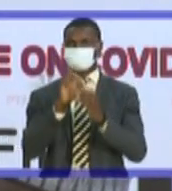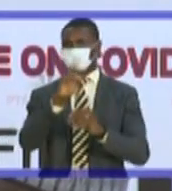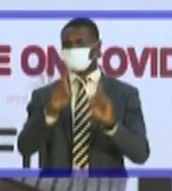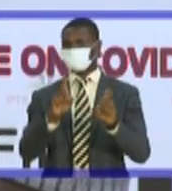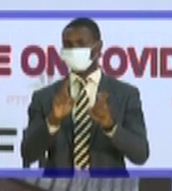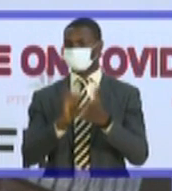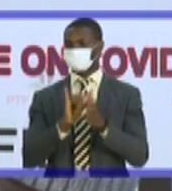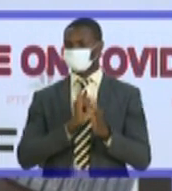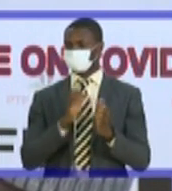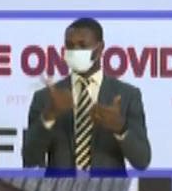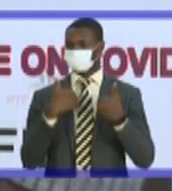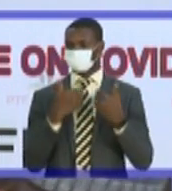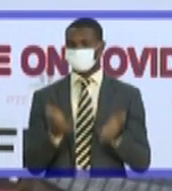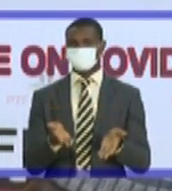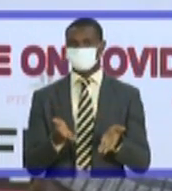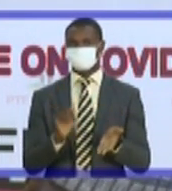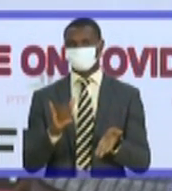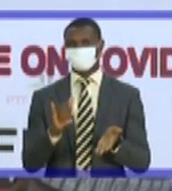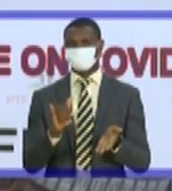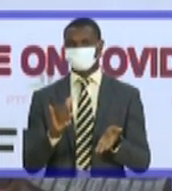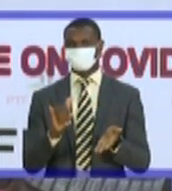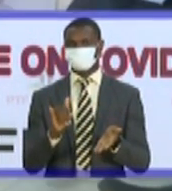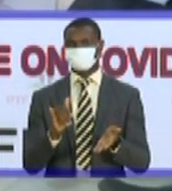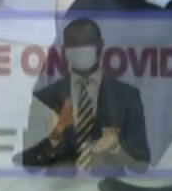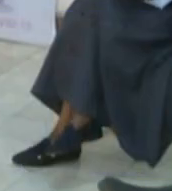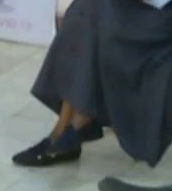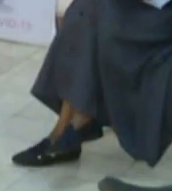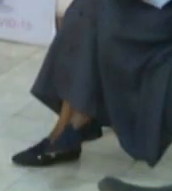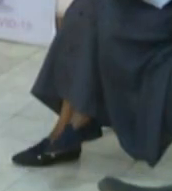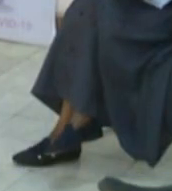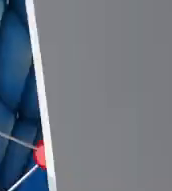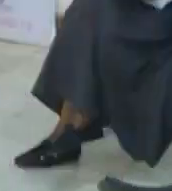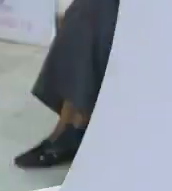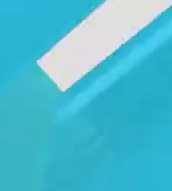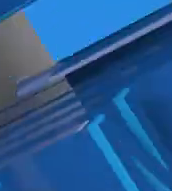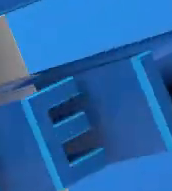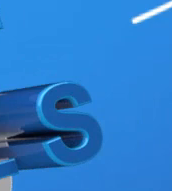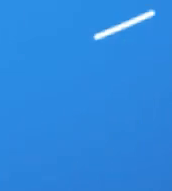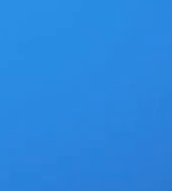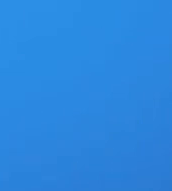Yeah, three or four. Thank you very much for that.